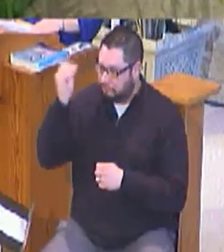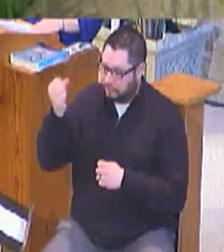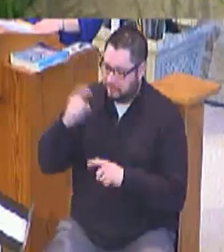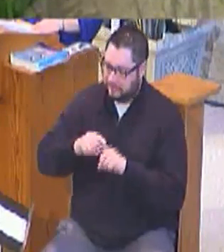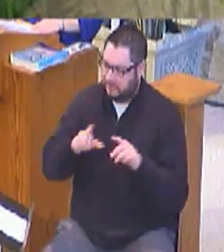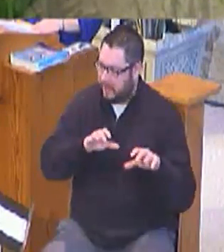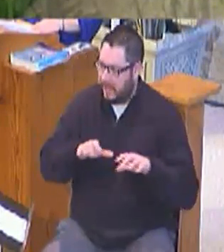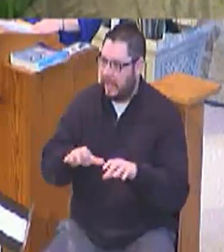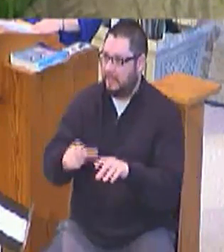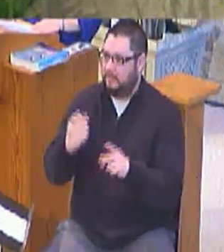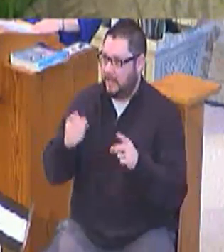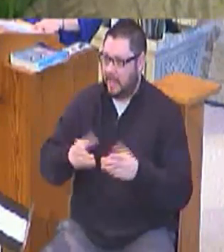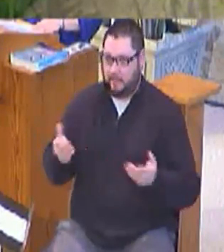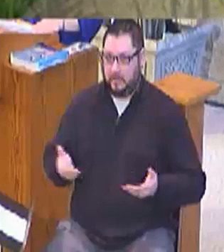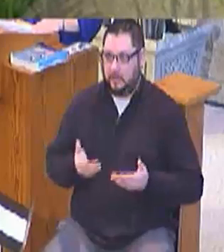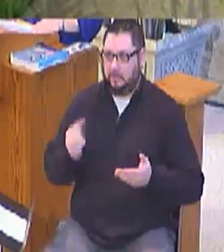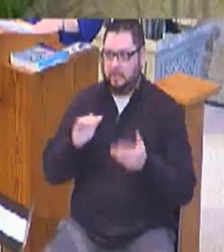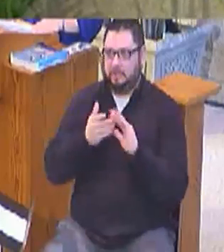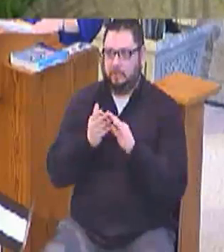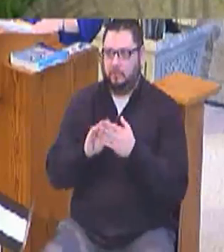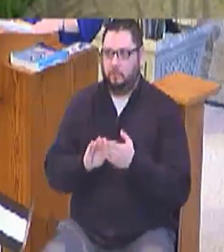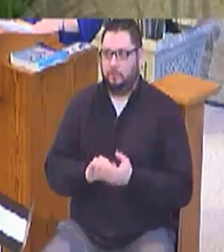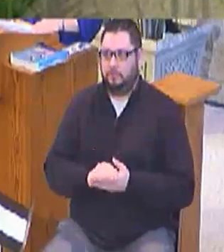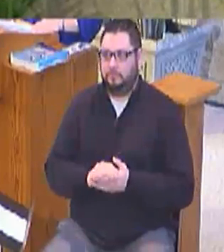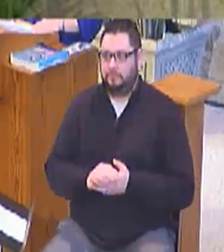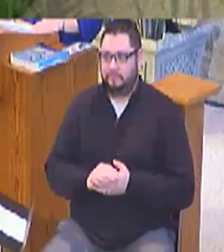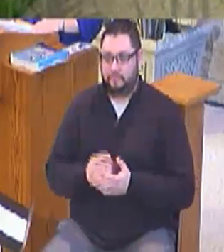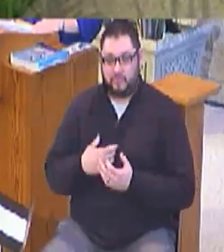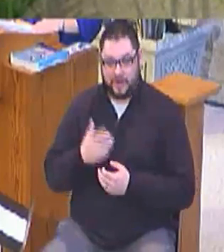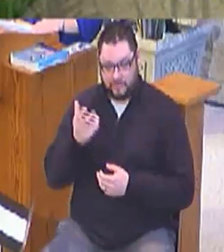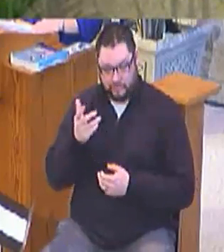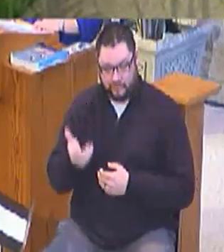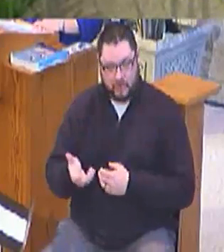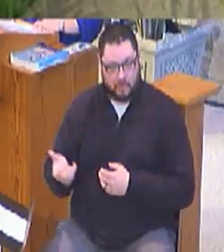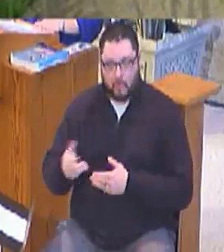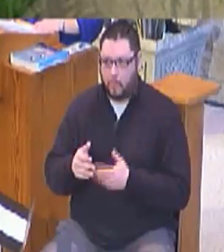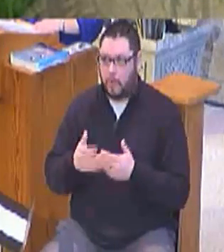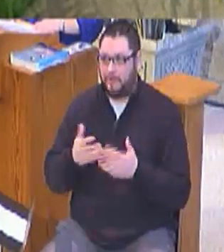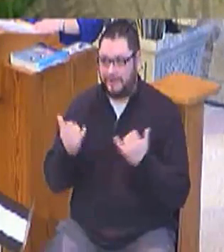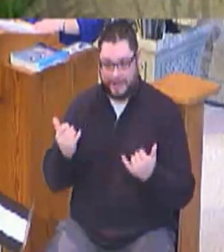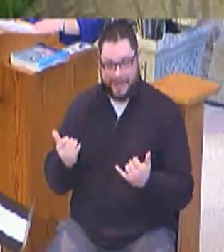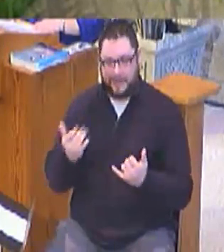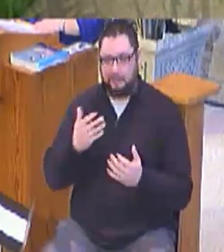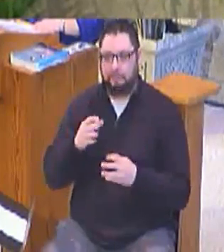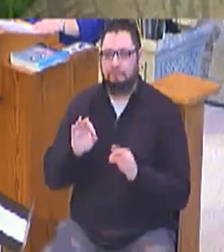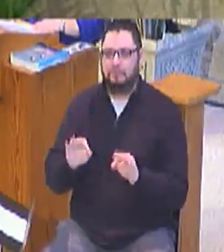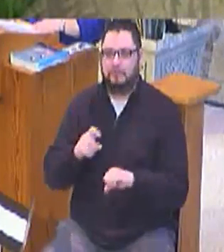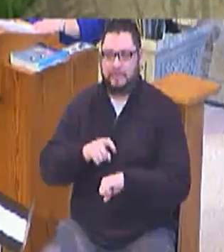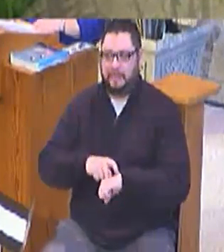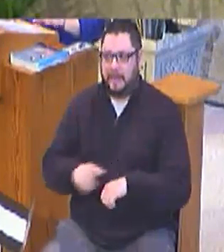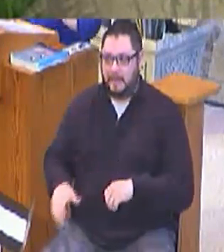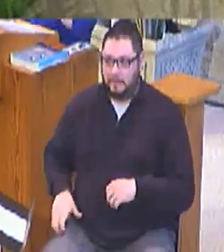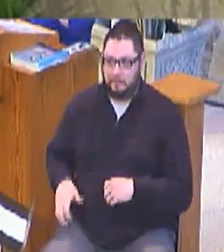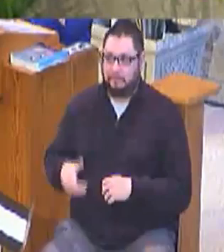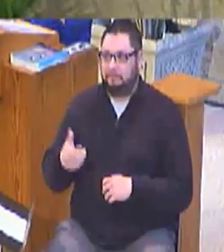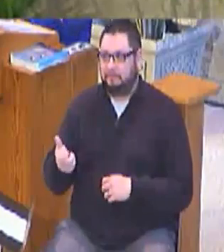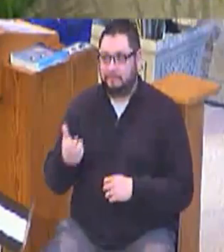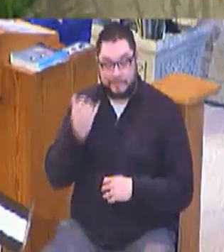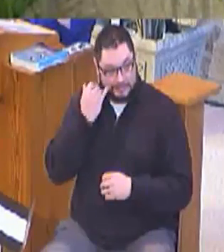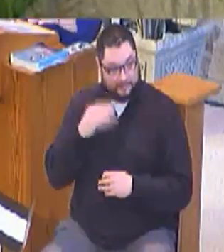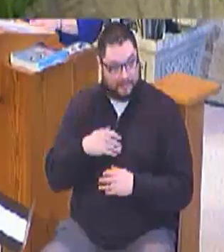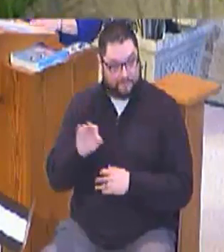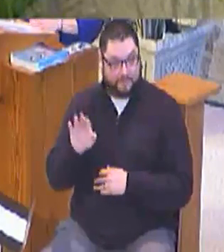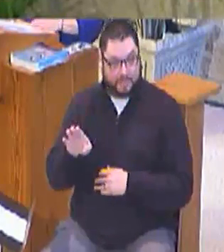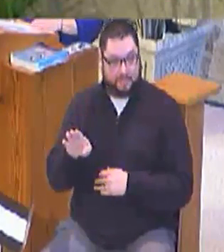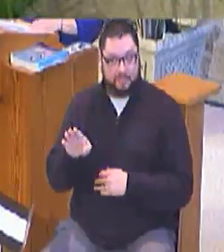here in this community. If you have your electronic devices with you, now would be a great time to take them out. If you're on